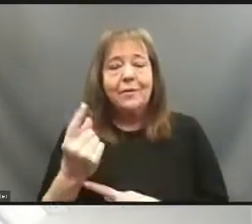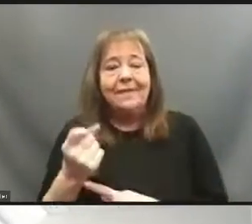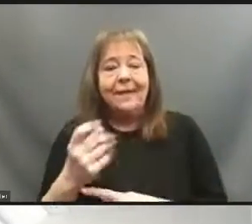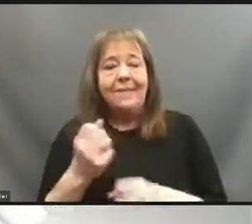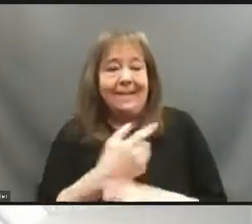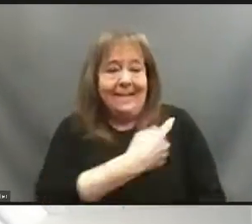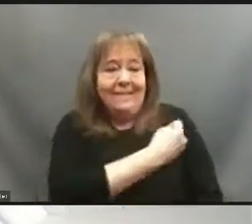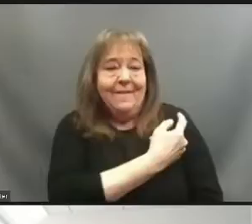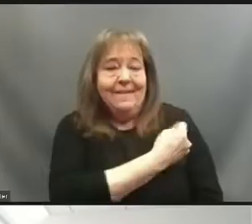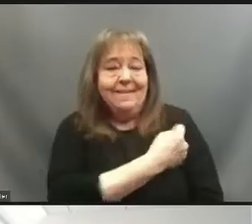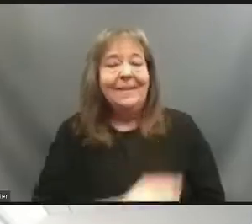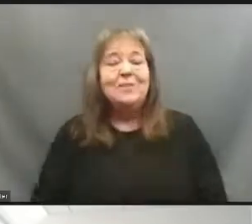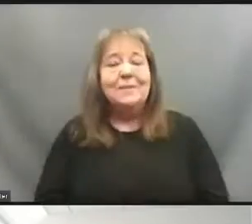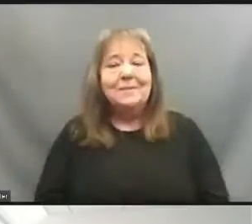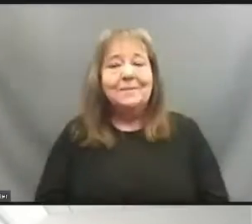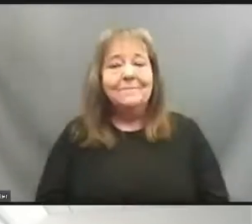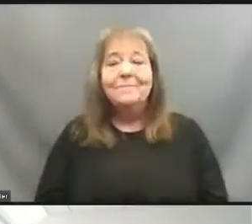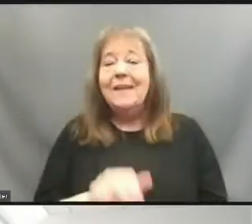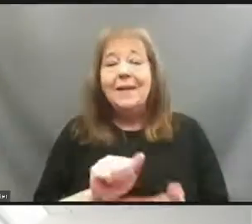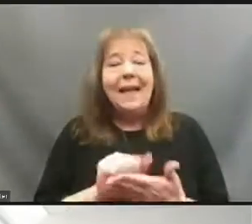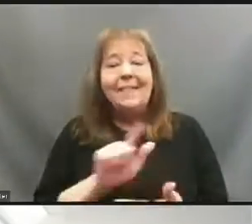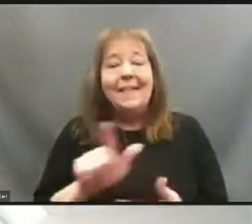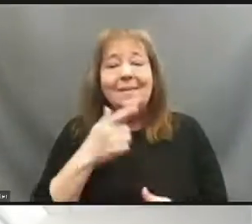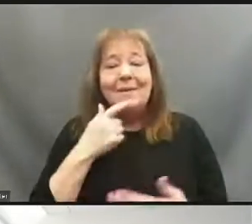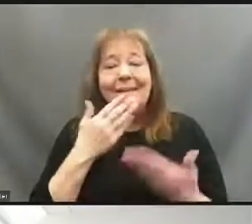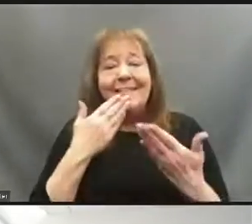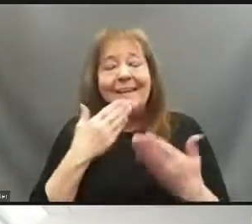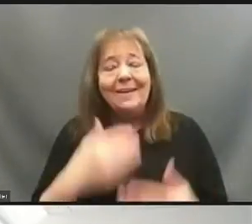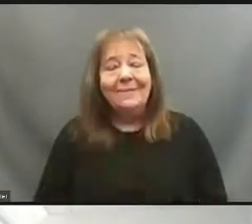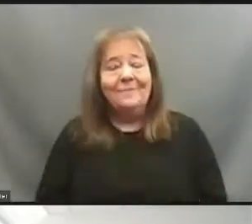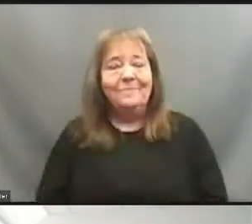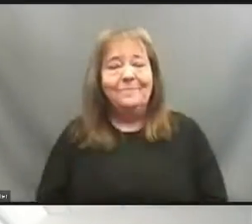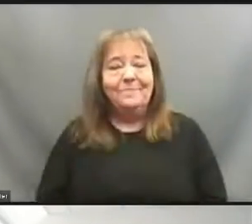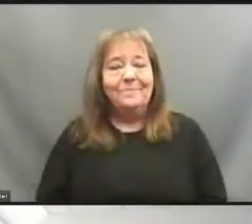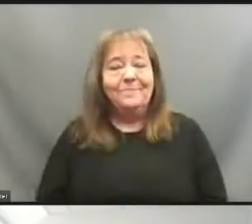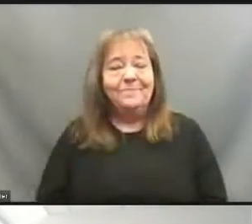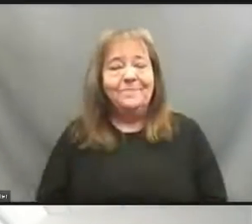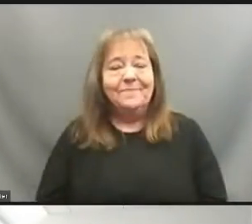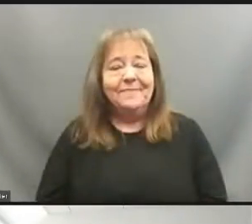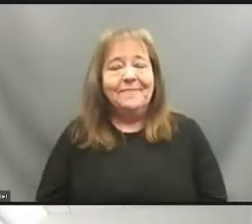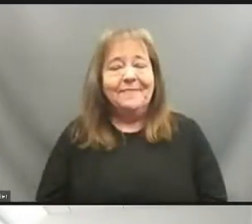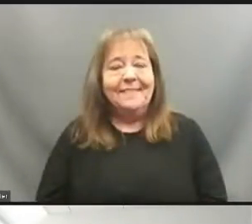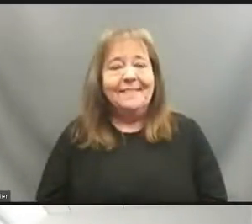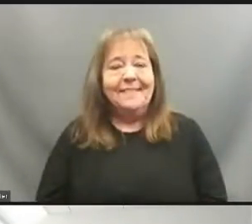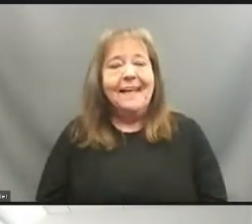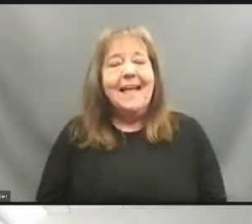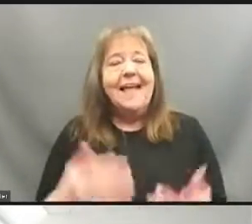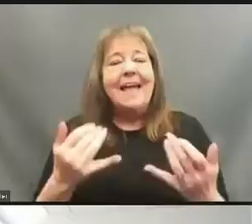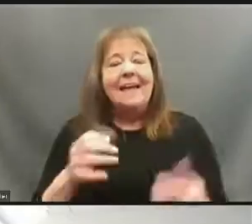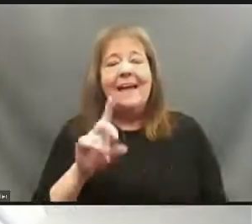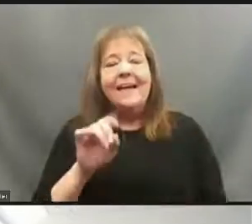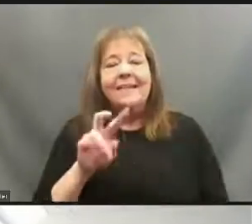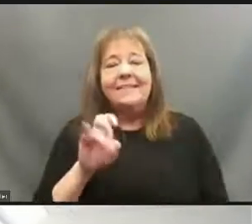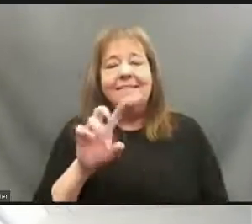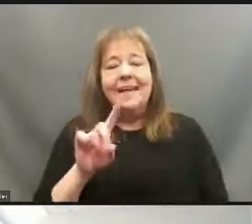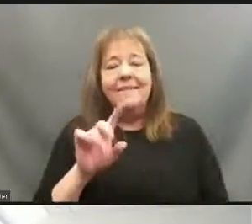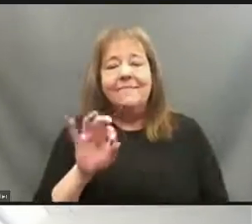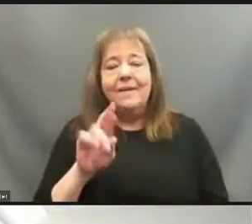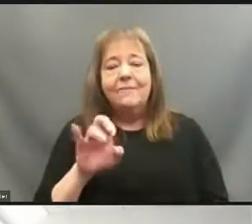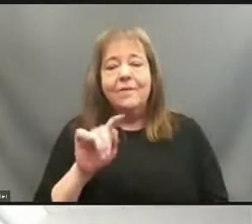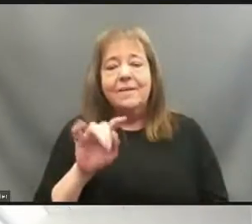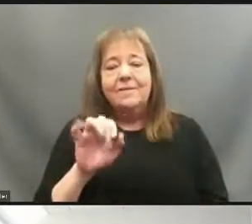Good to know. That's everything. Thank all of you. Thank you, Kevin. Let's now go to David Furtado